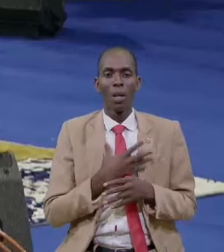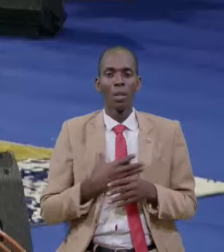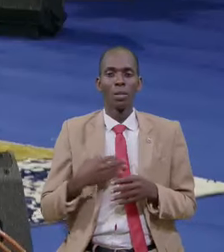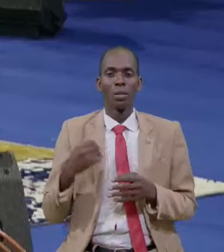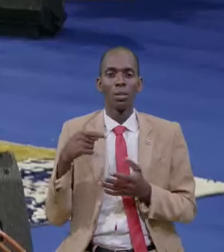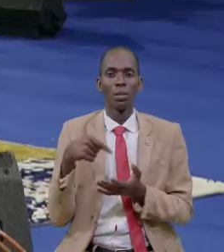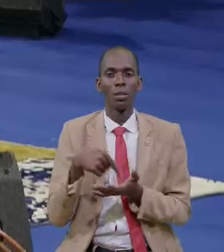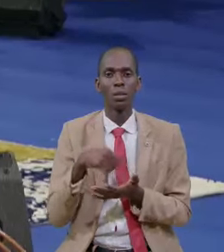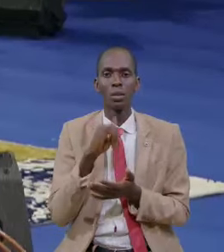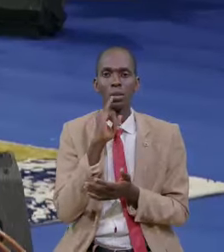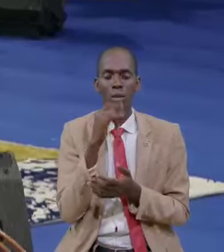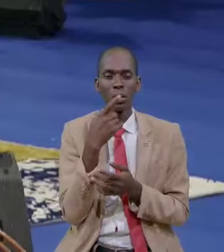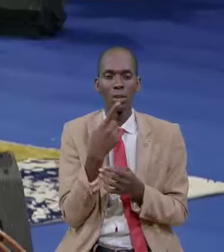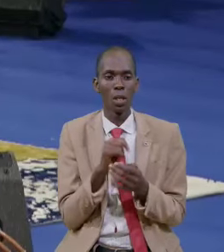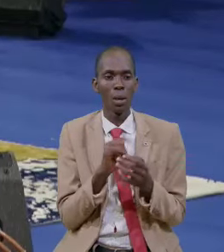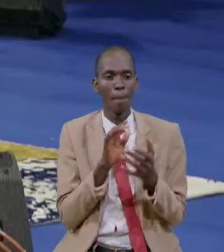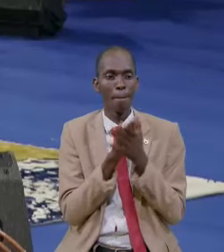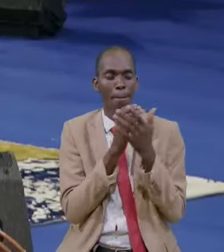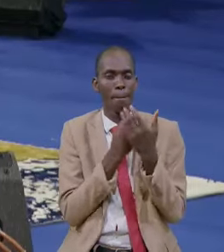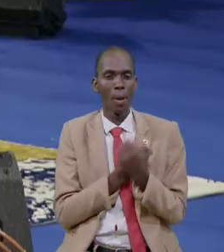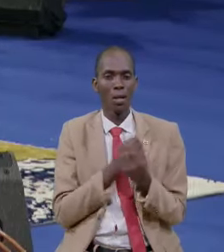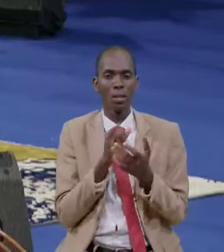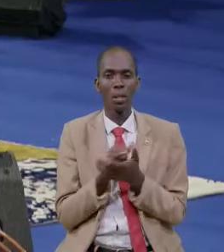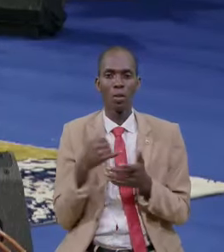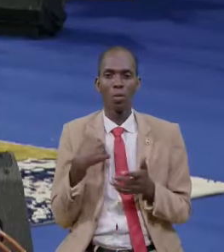the confidence that we have